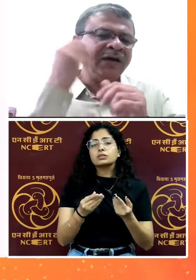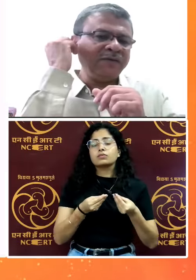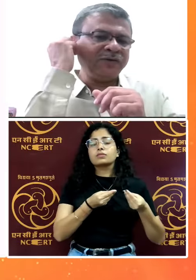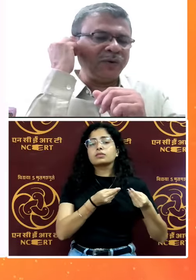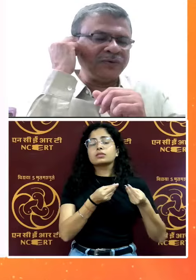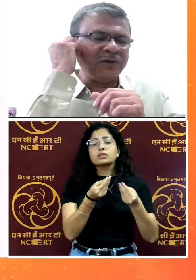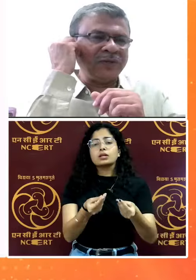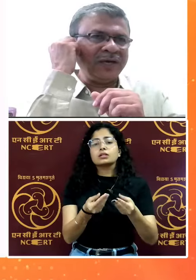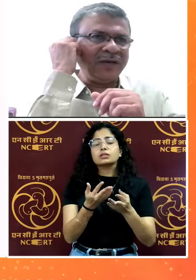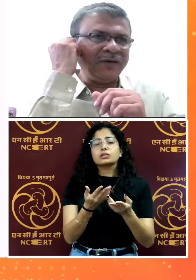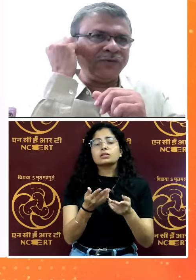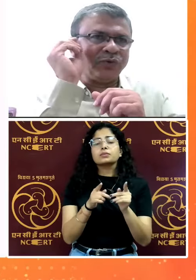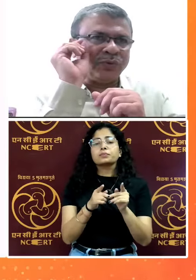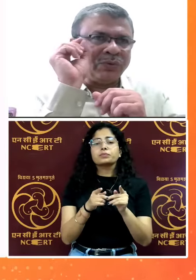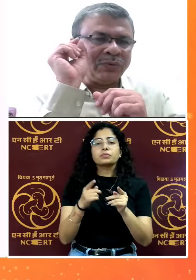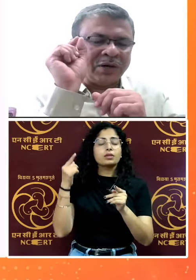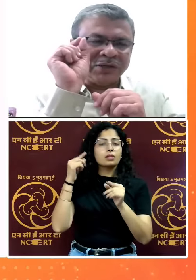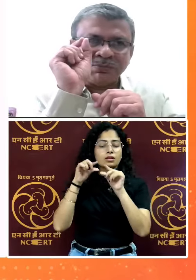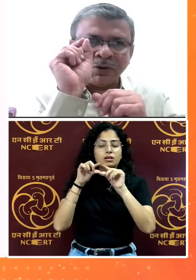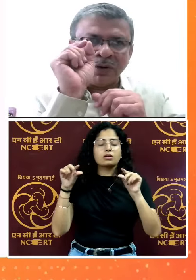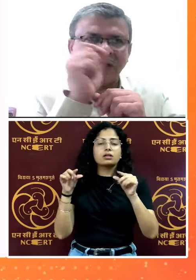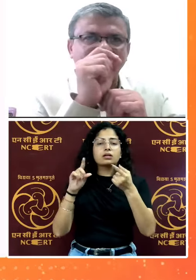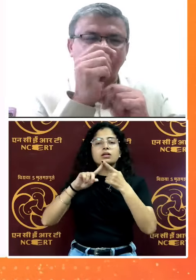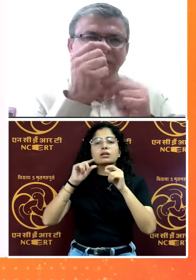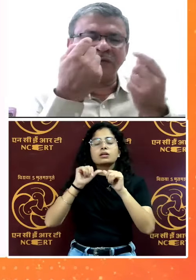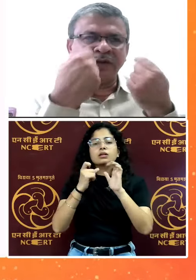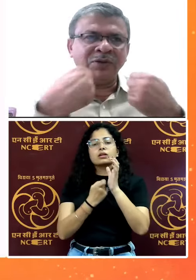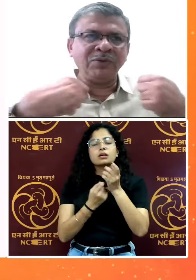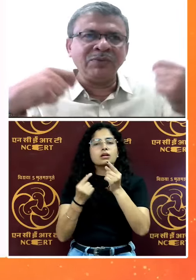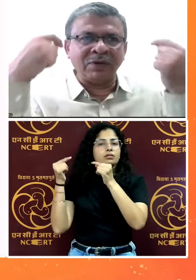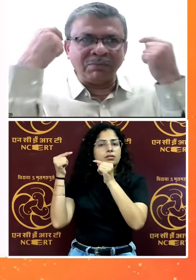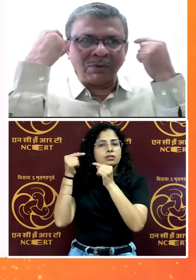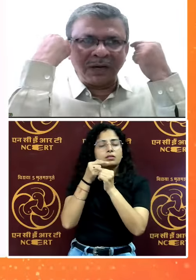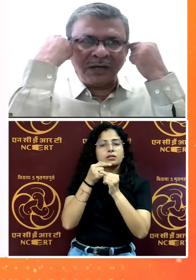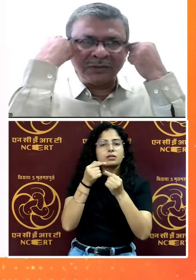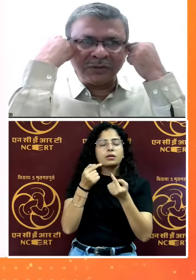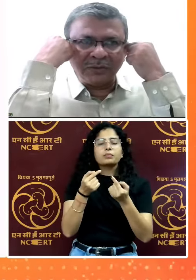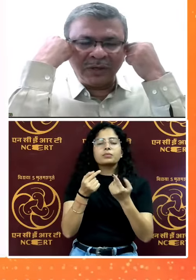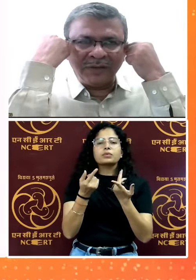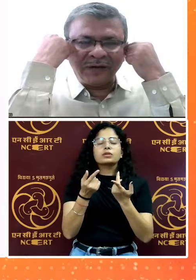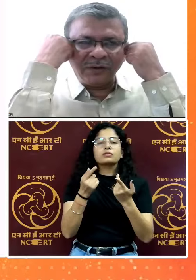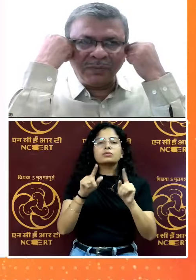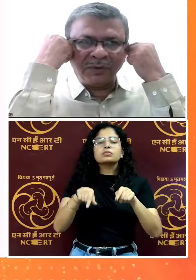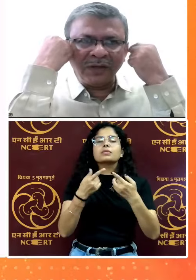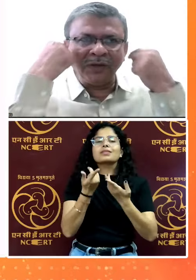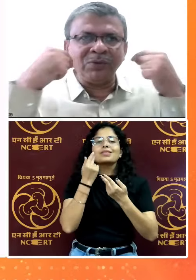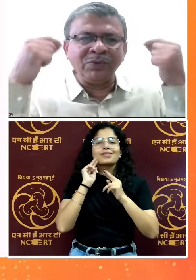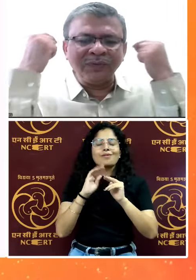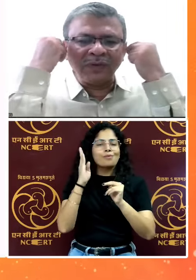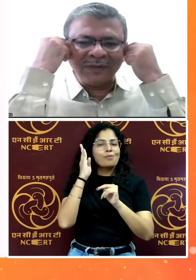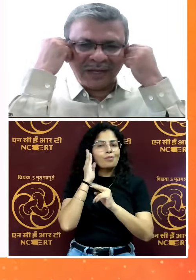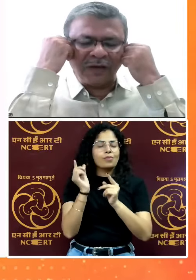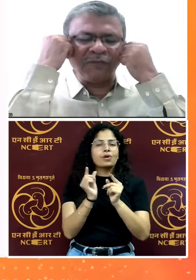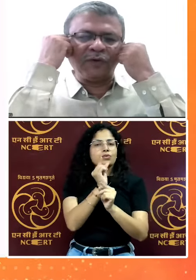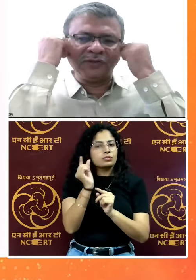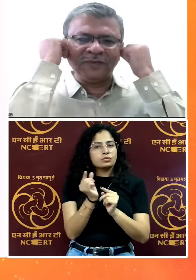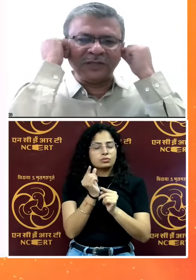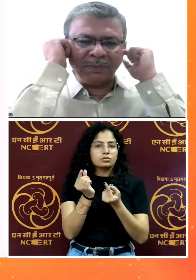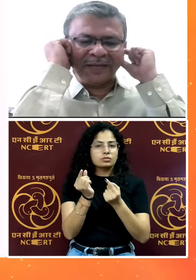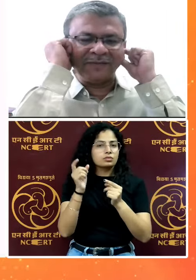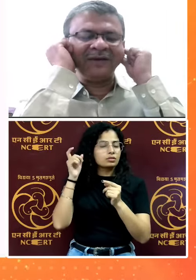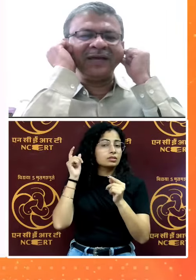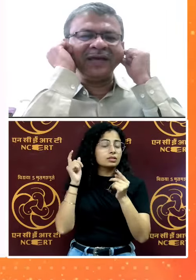aid, which goes into the ears through a small earphone. So when you use a mobile to listen to music, you use the